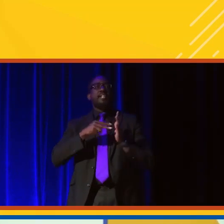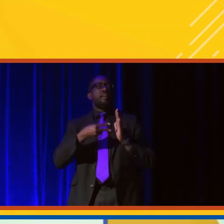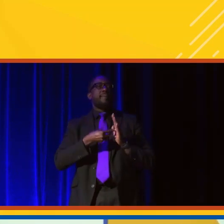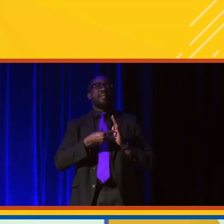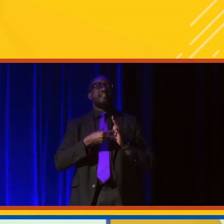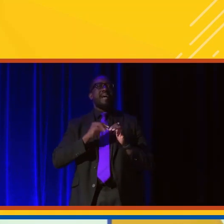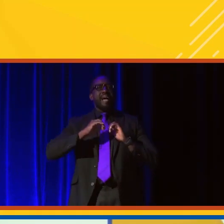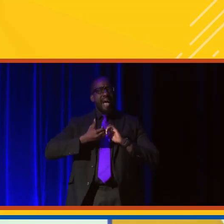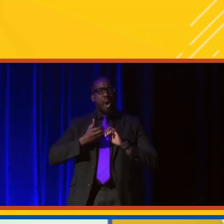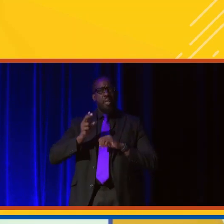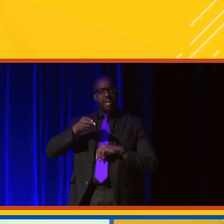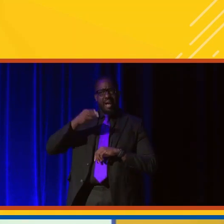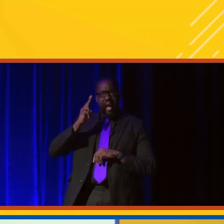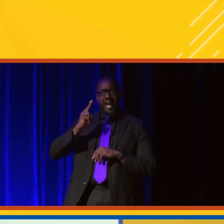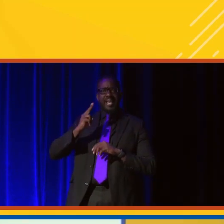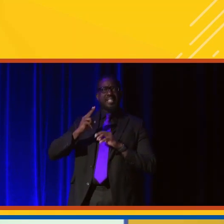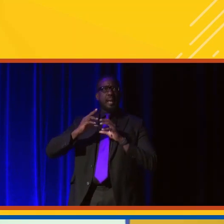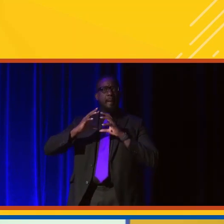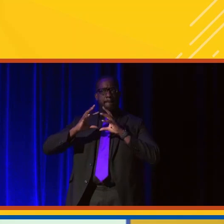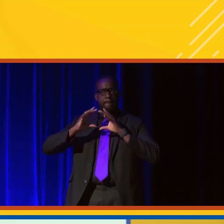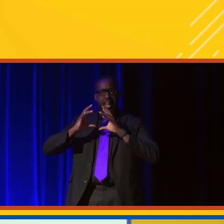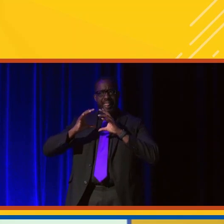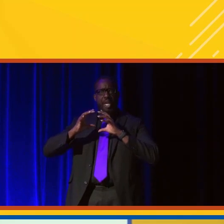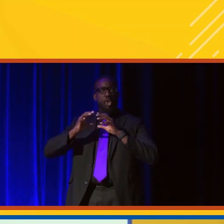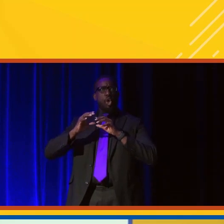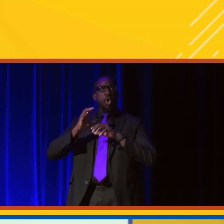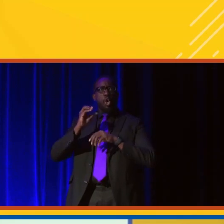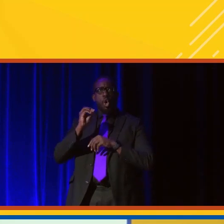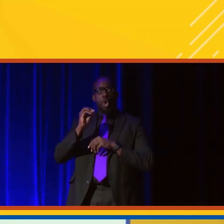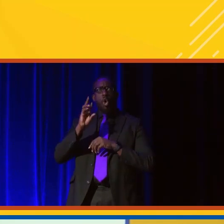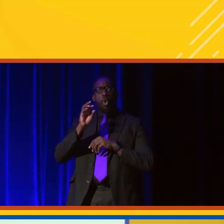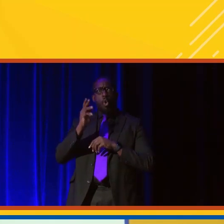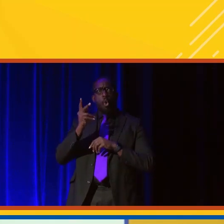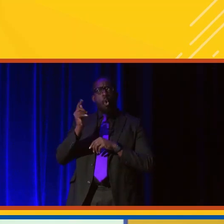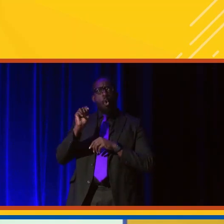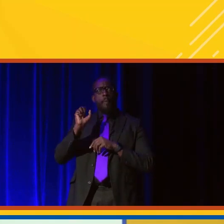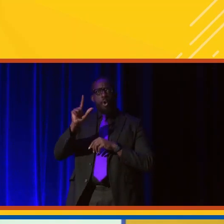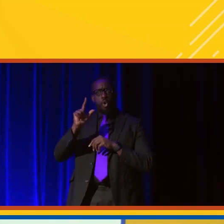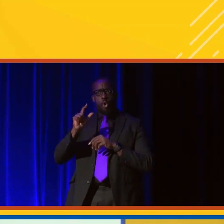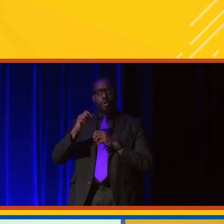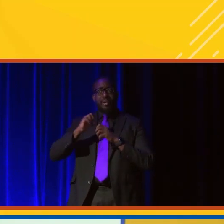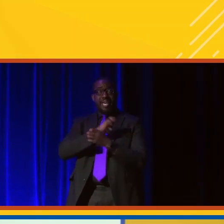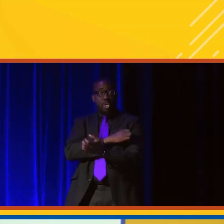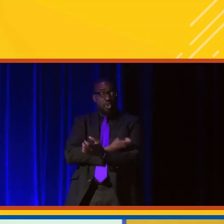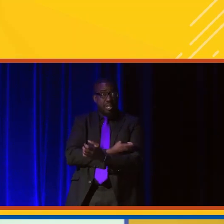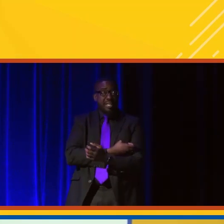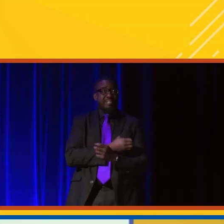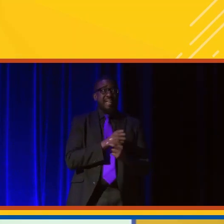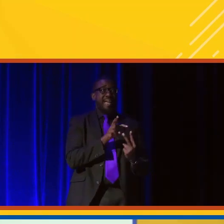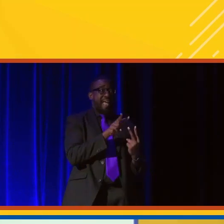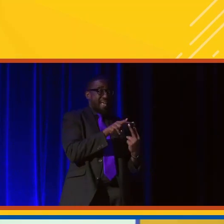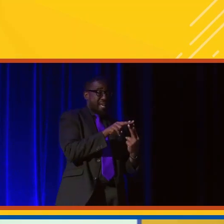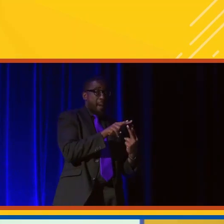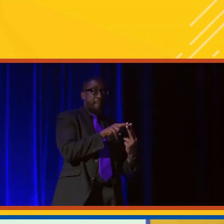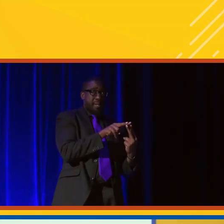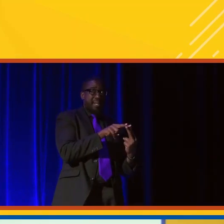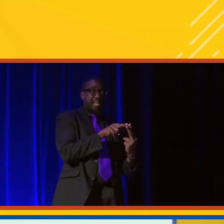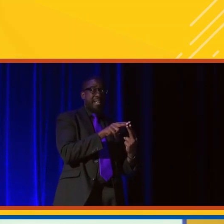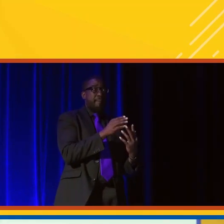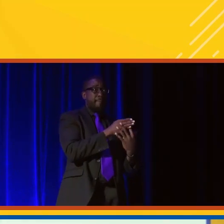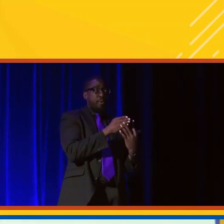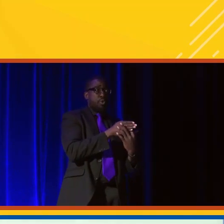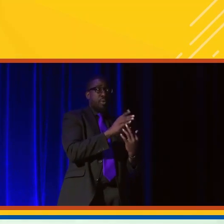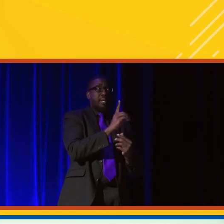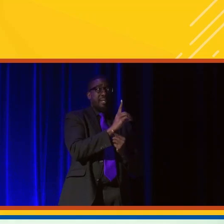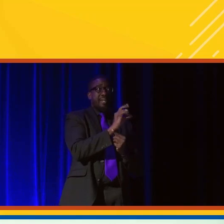occupied molecular orbital energies and the highest occupied molecular orbital couplings between dimers, how those vary